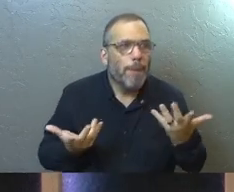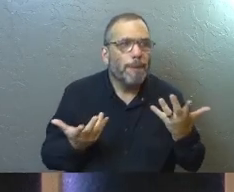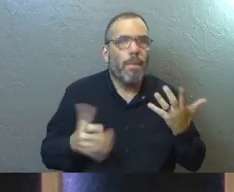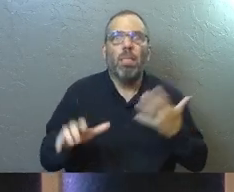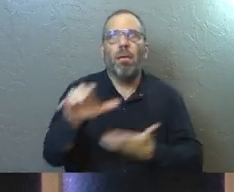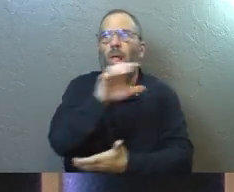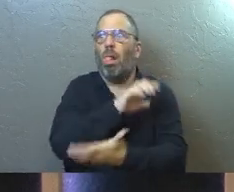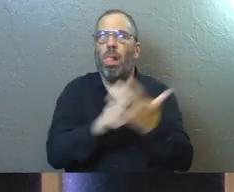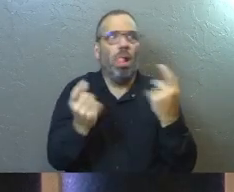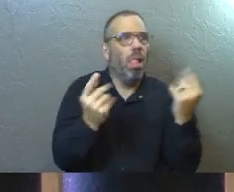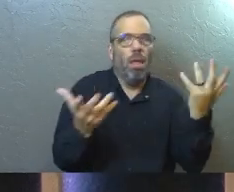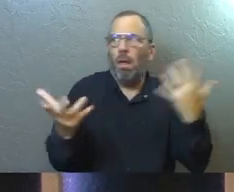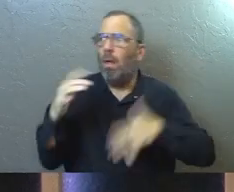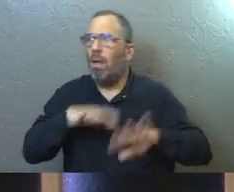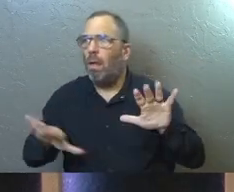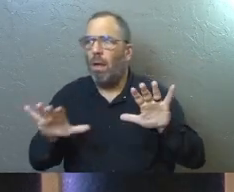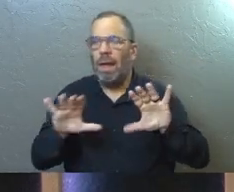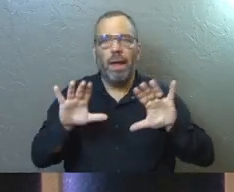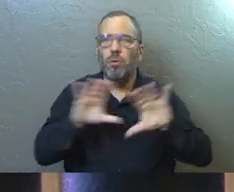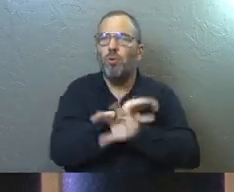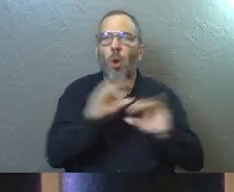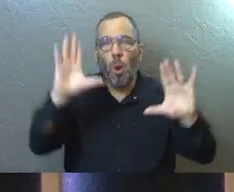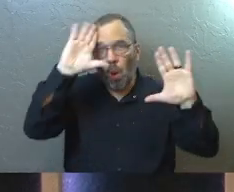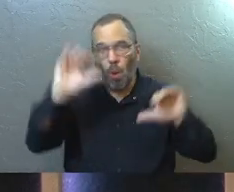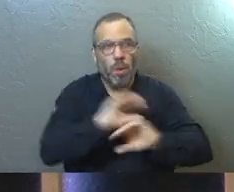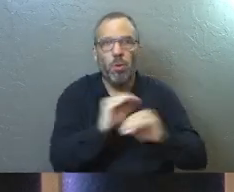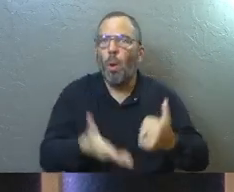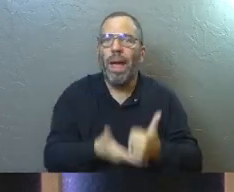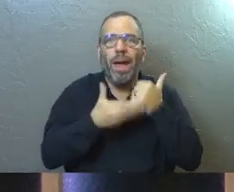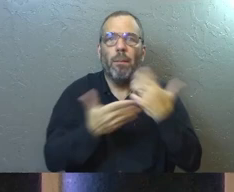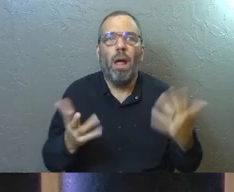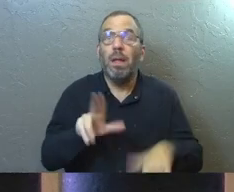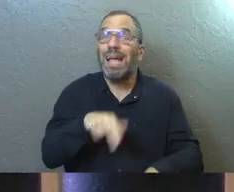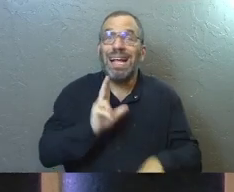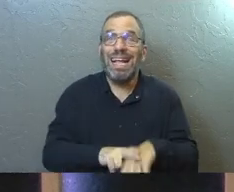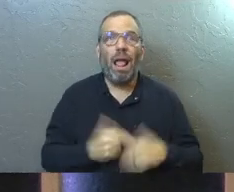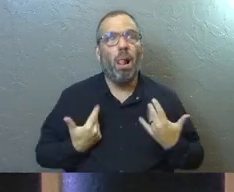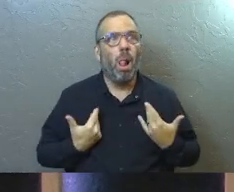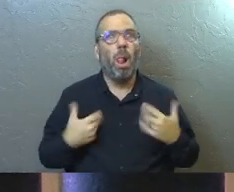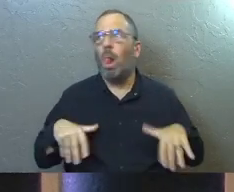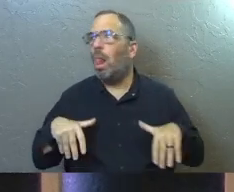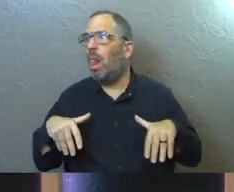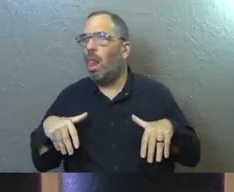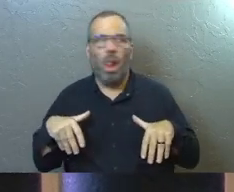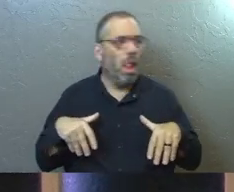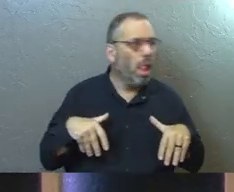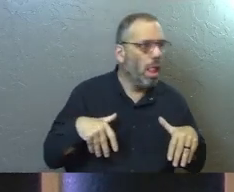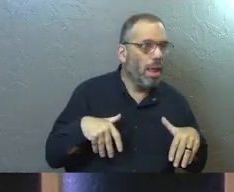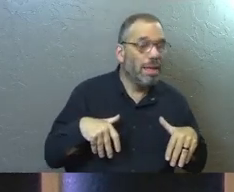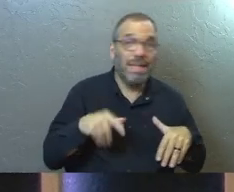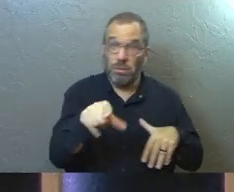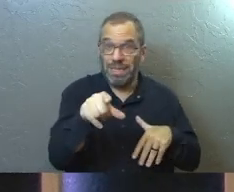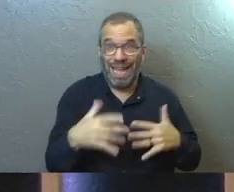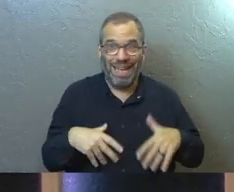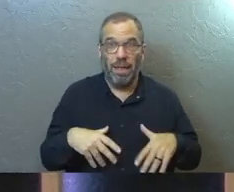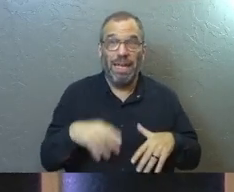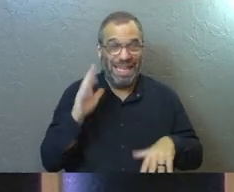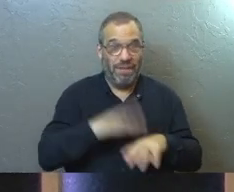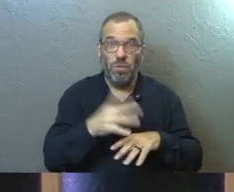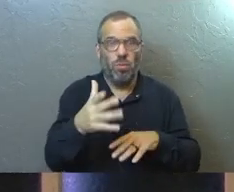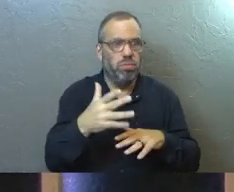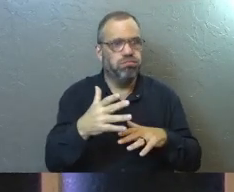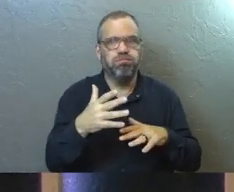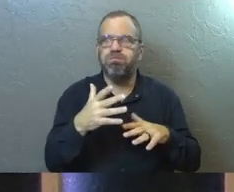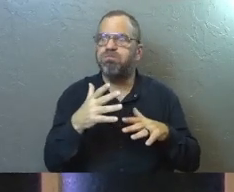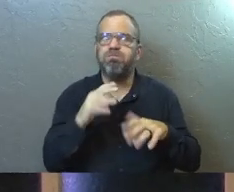are confused and we are helpless. We are just by nature helpless people. And this is really going to mess with you today if you're an